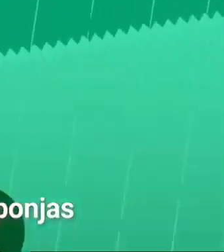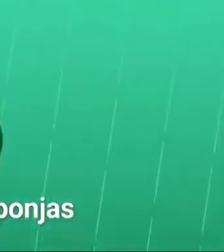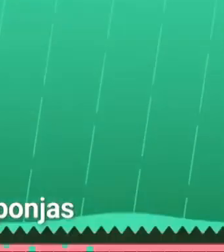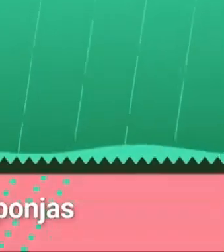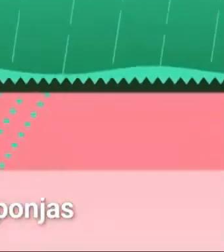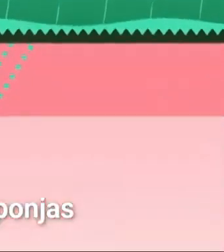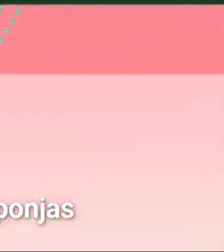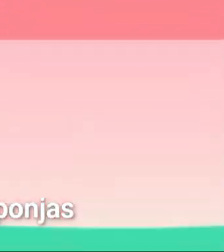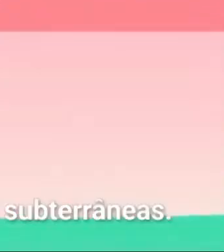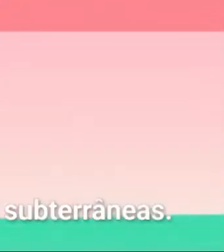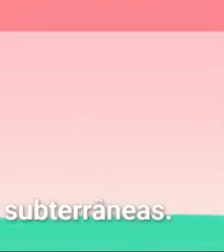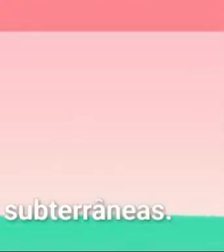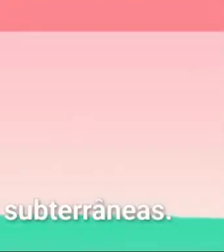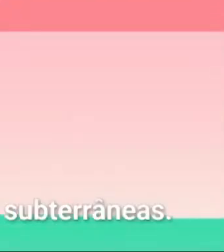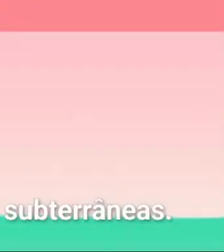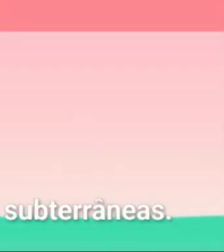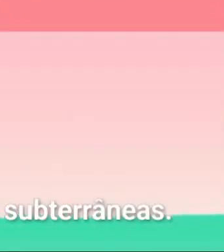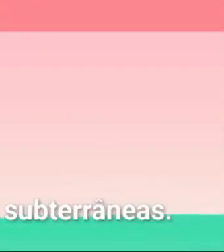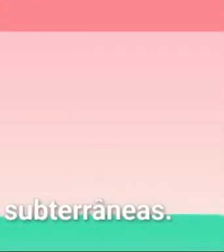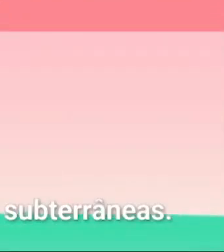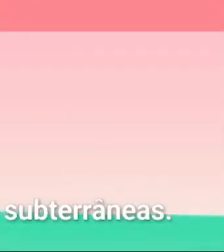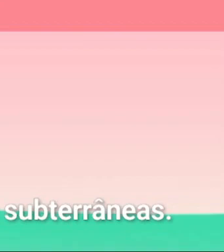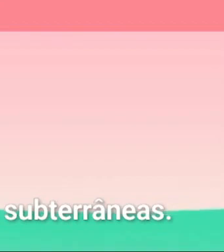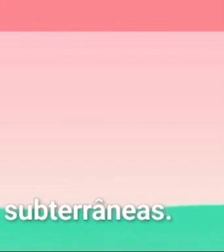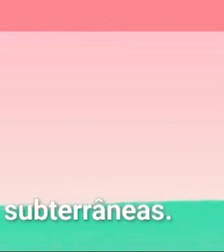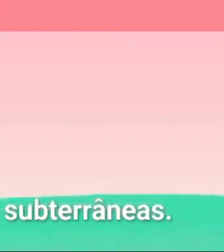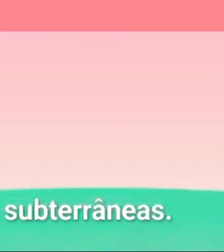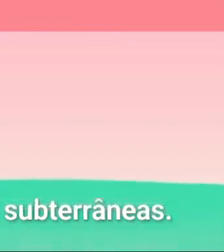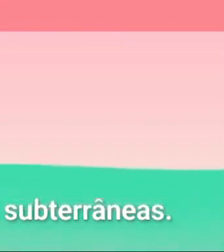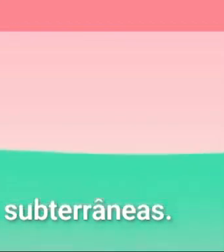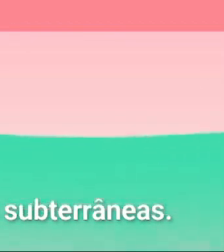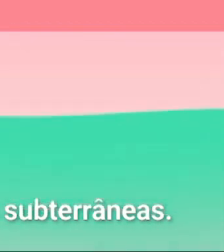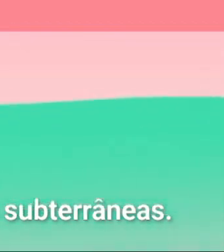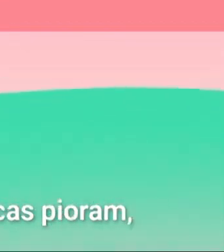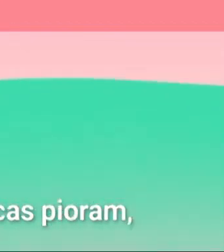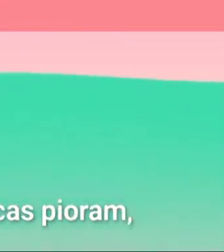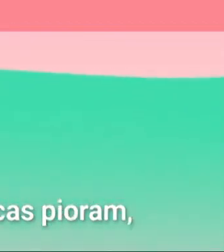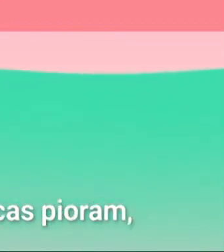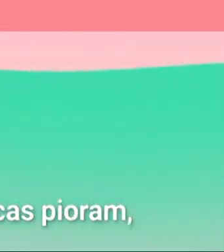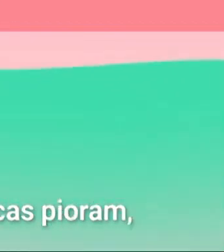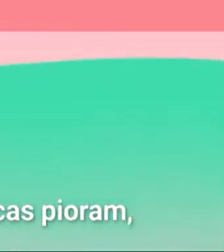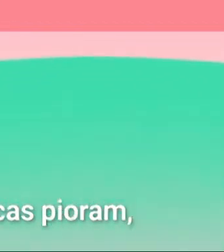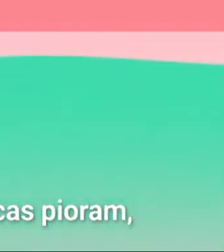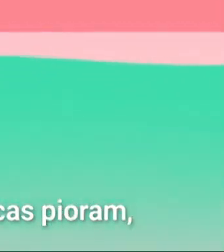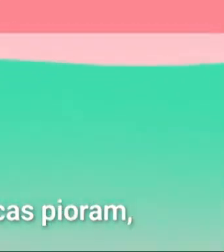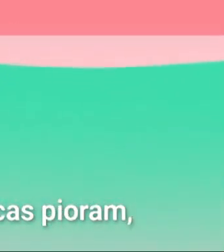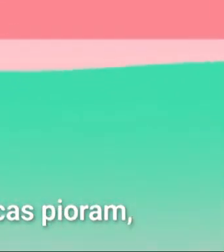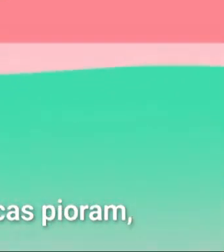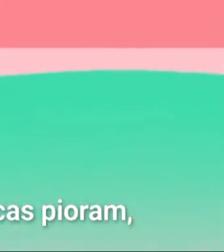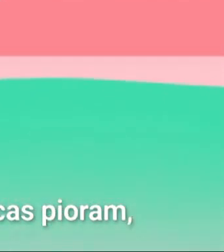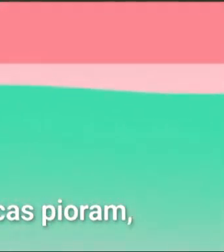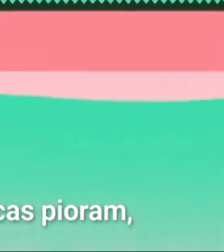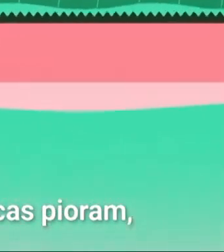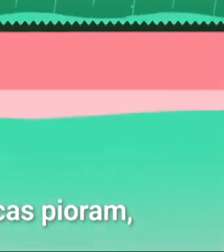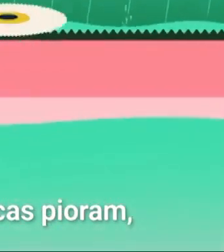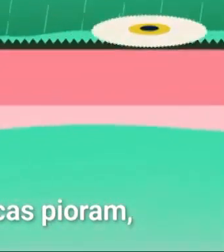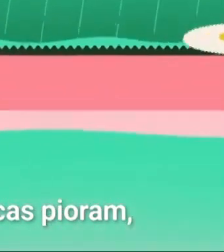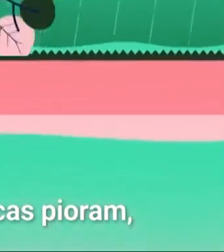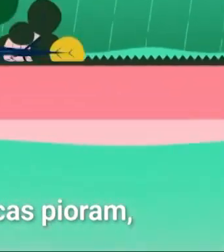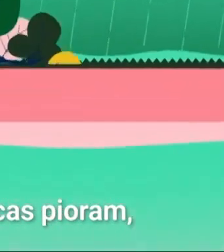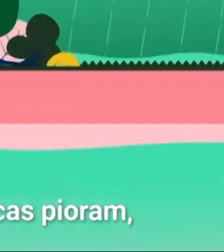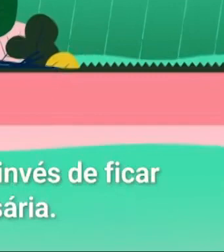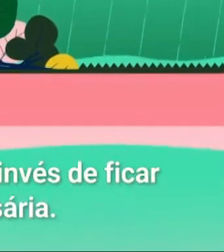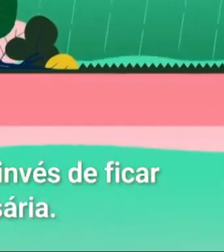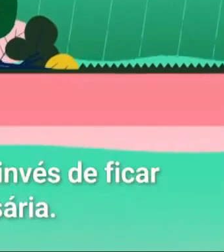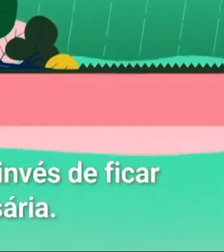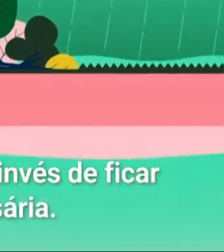wetlands act like sponges, absorbing water and recharging groundwater supplies. So when we cut down trees, droughts